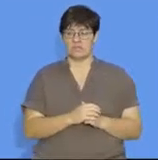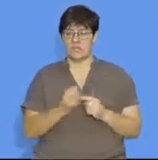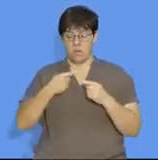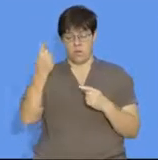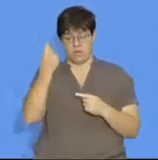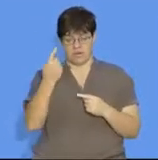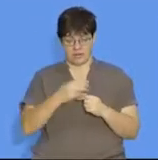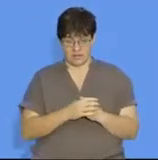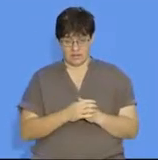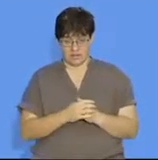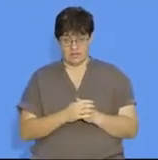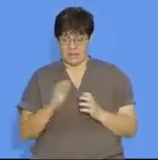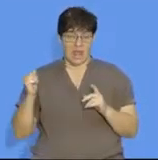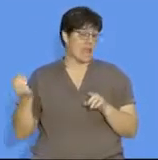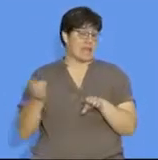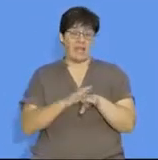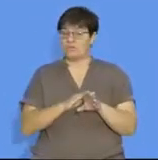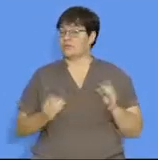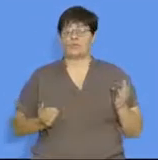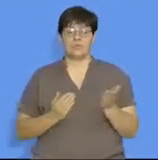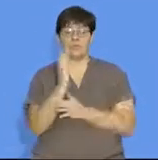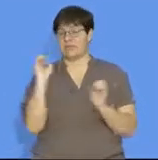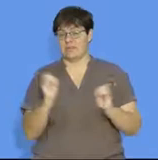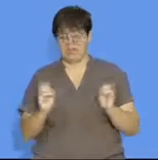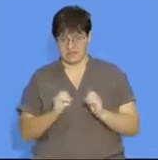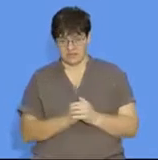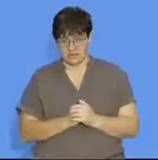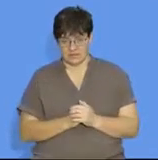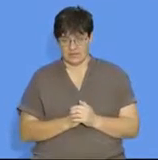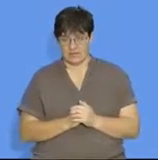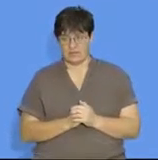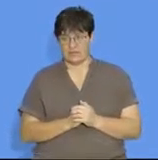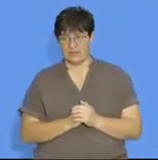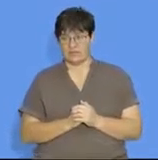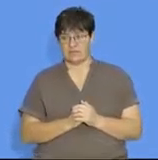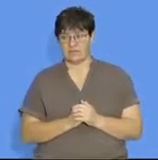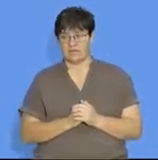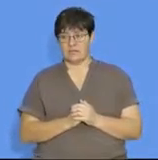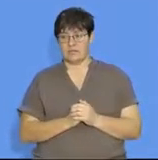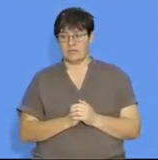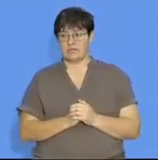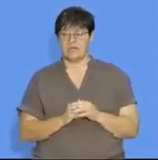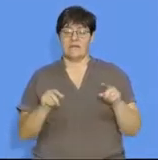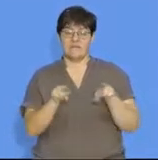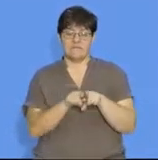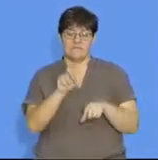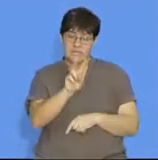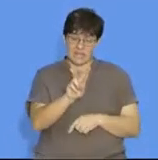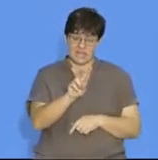is open. When there is zero current in the circuit, okay, V